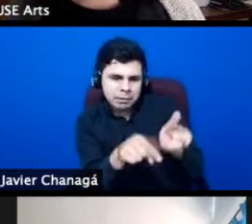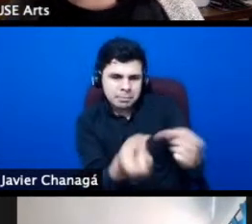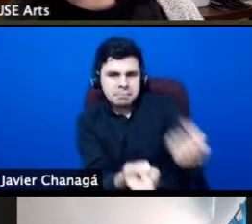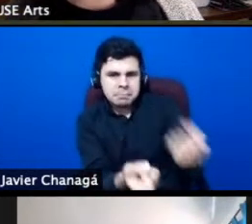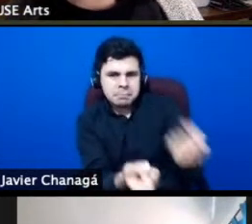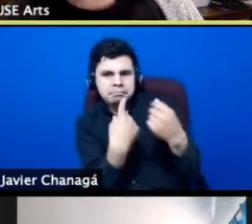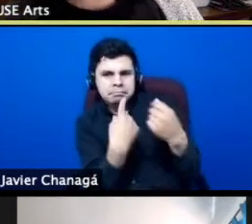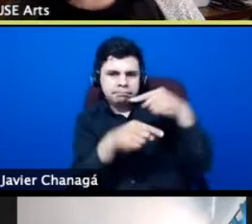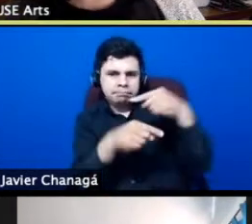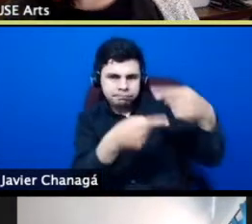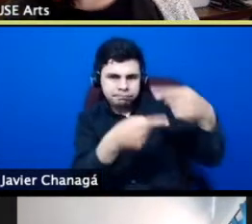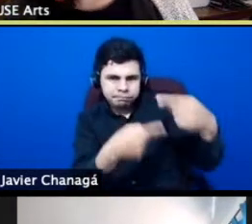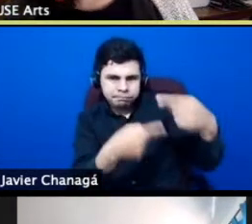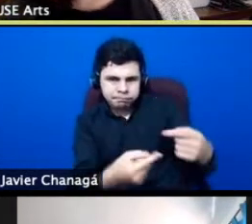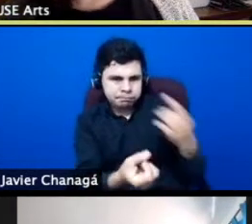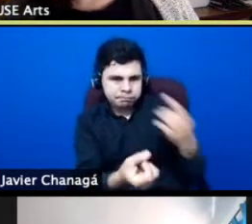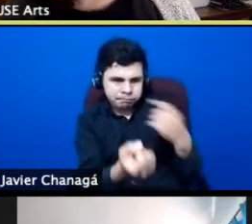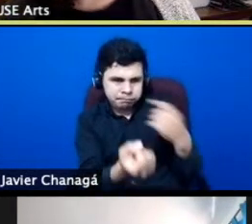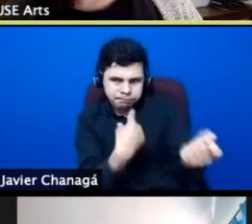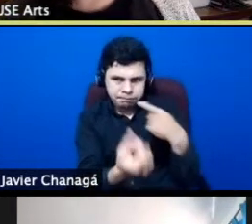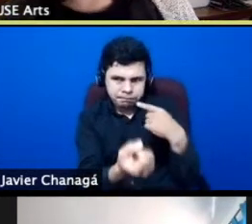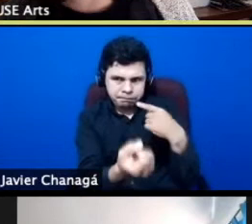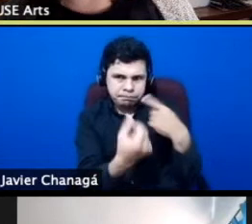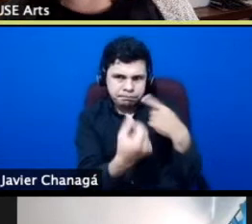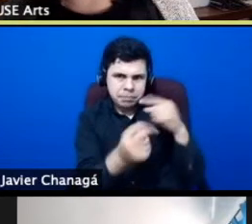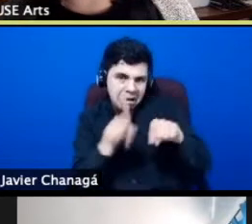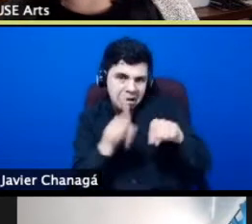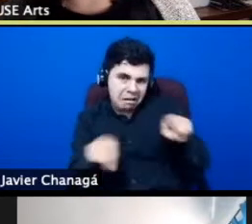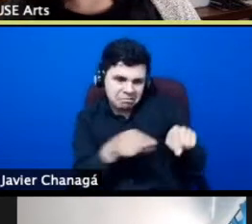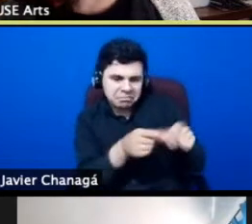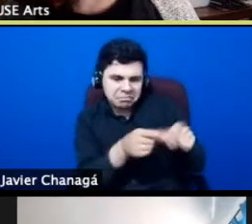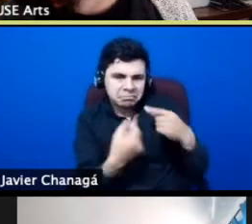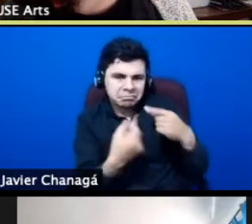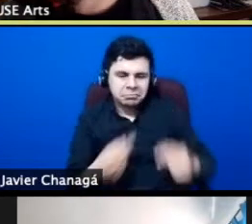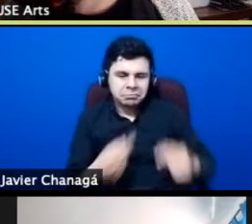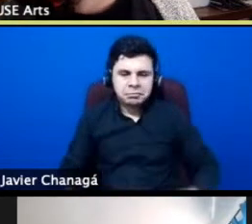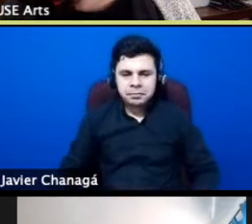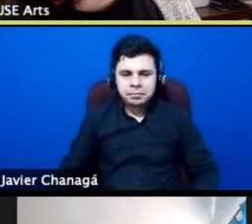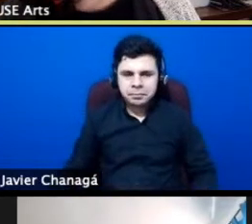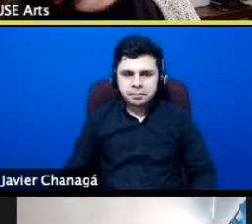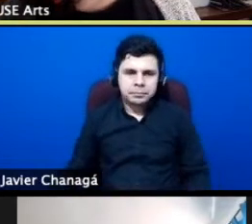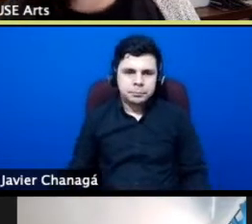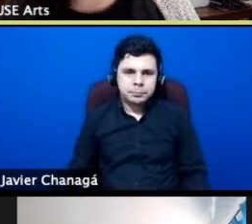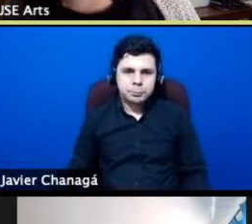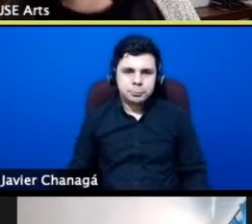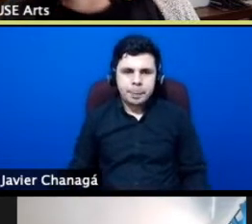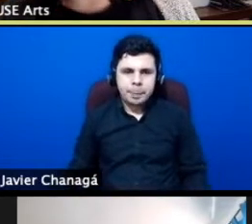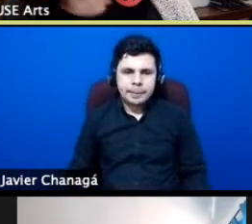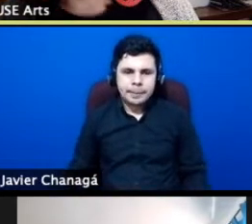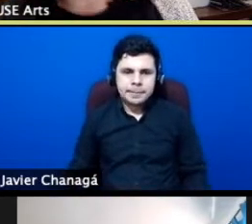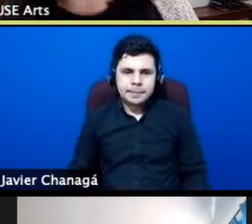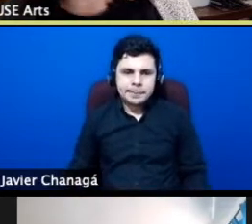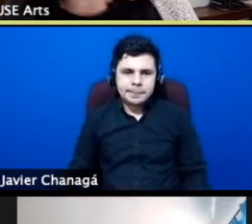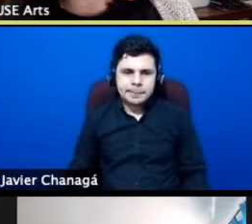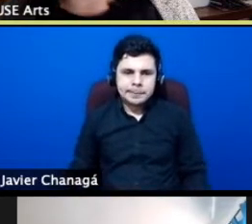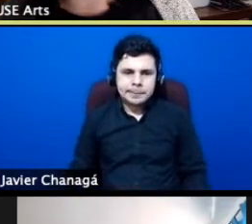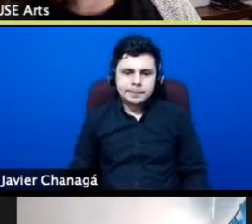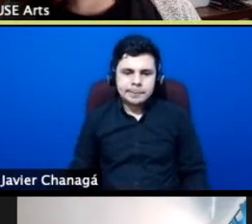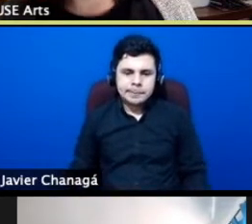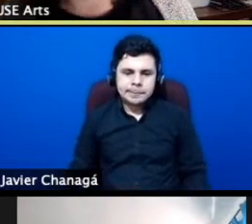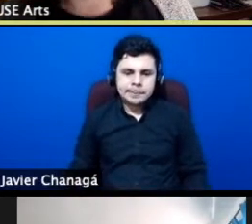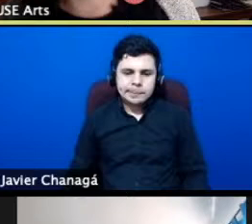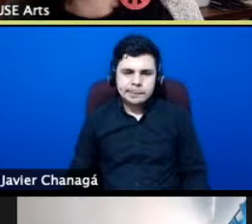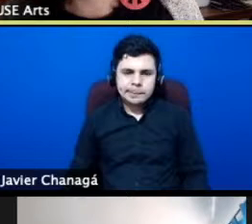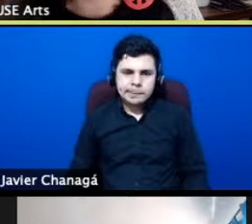else intervenes, I think we have a couple of answers to that question in our chat.